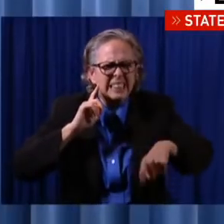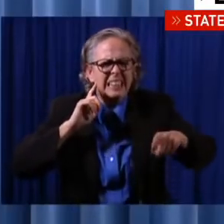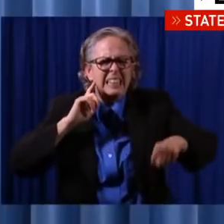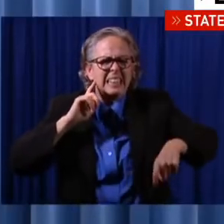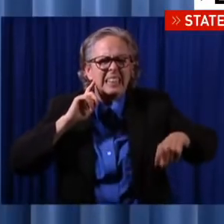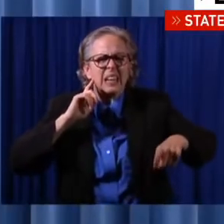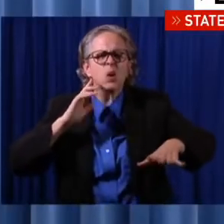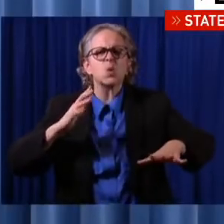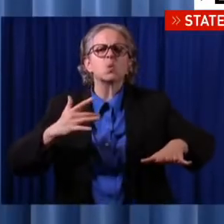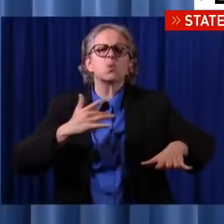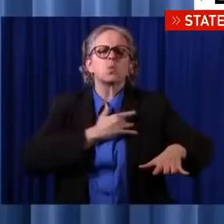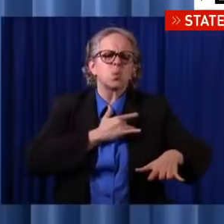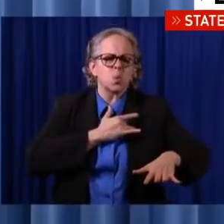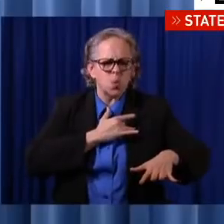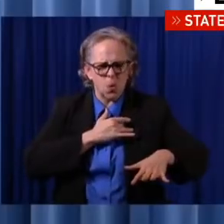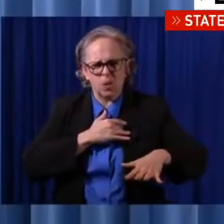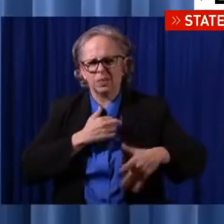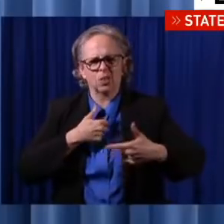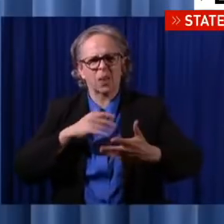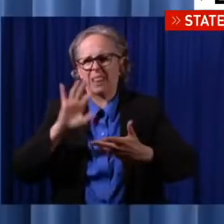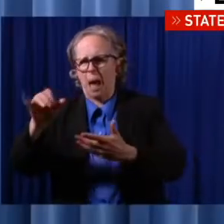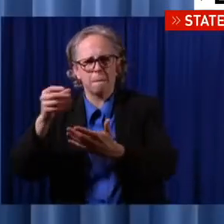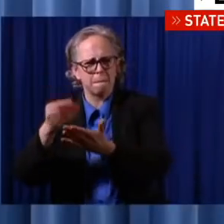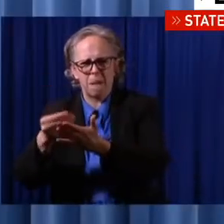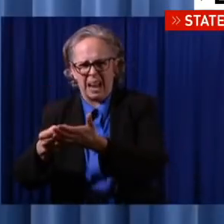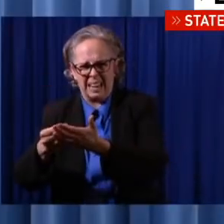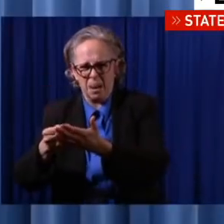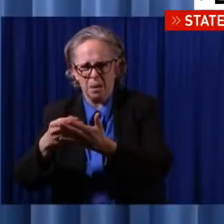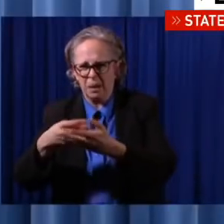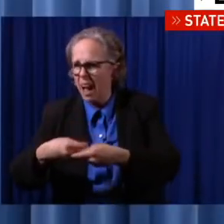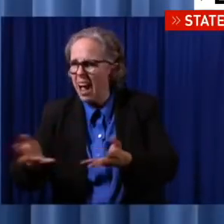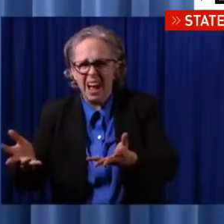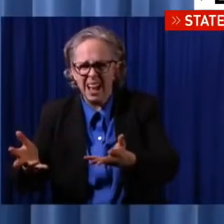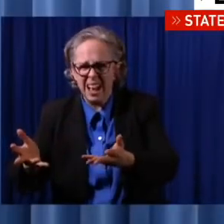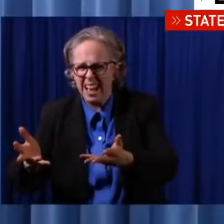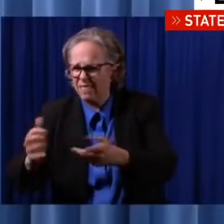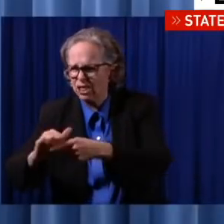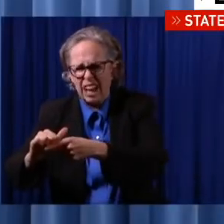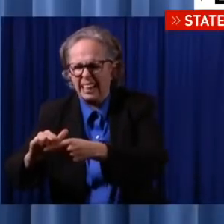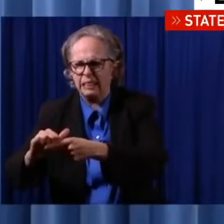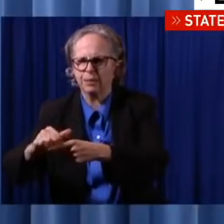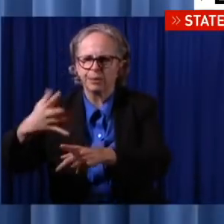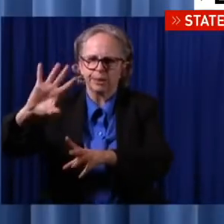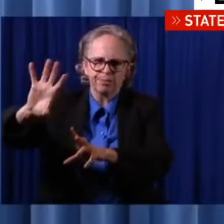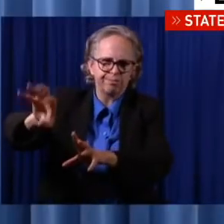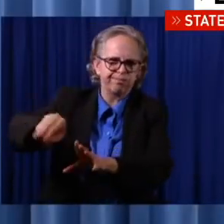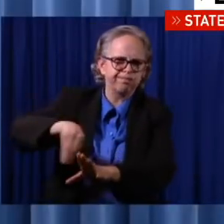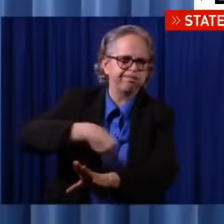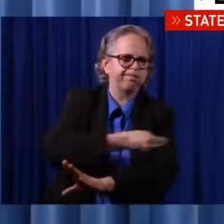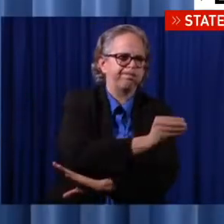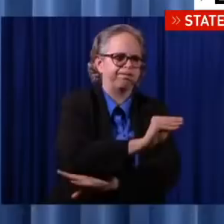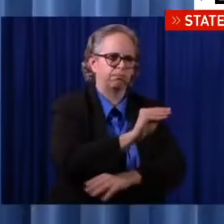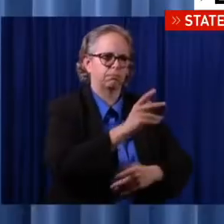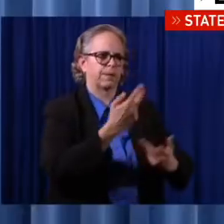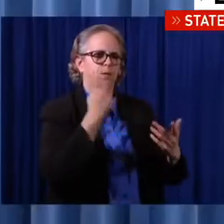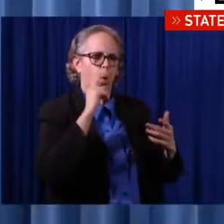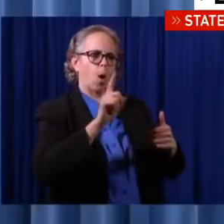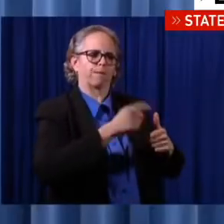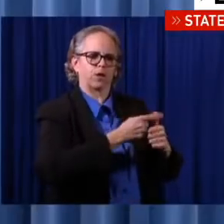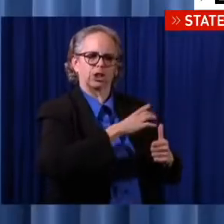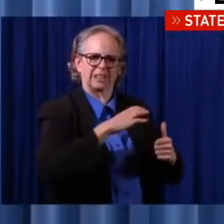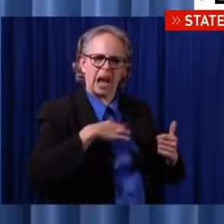therefore redeploying some of these funds to help these family and children's first councils to buy